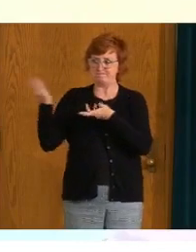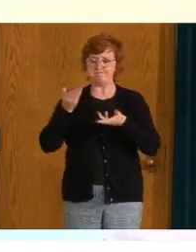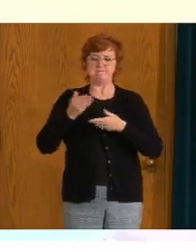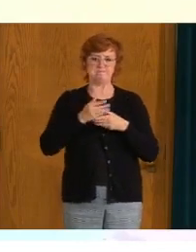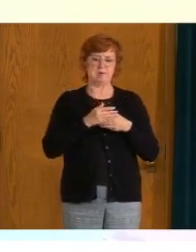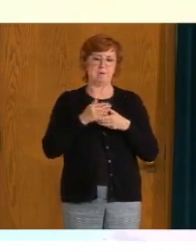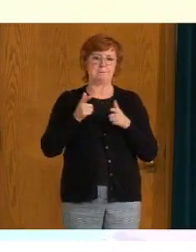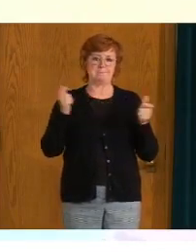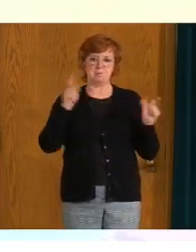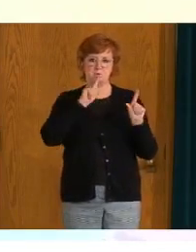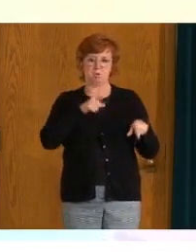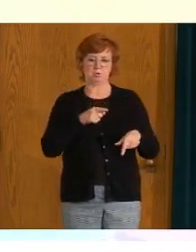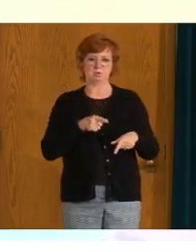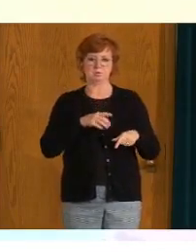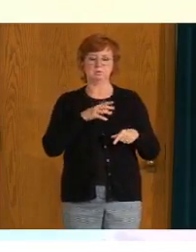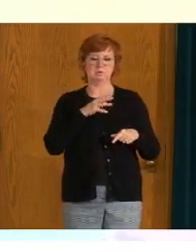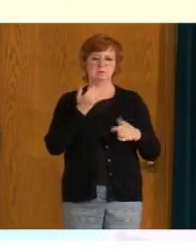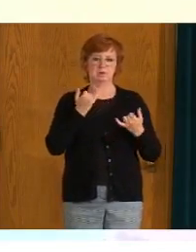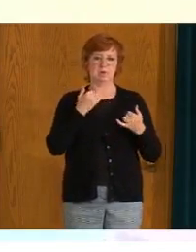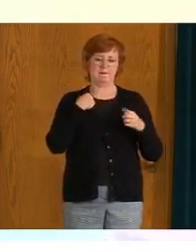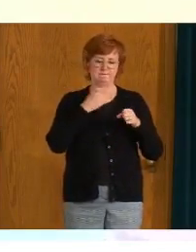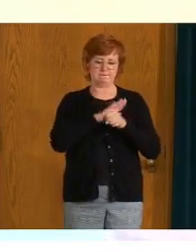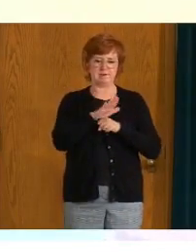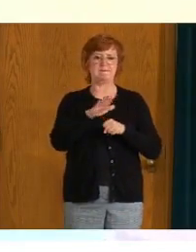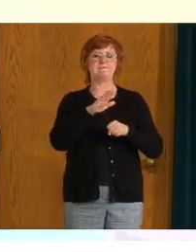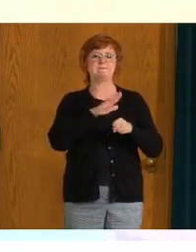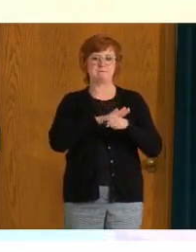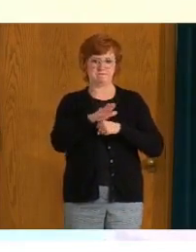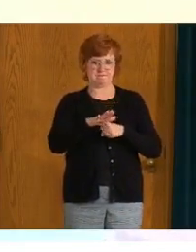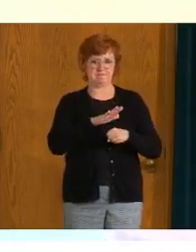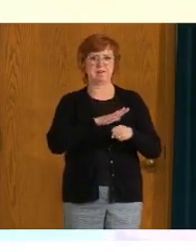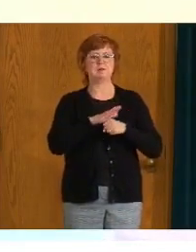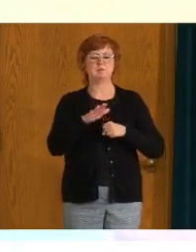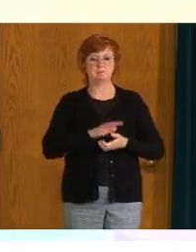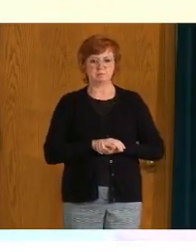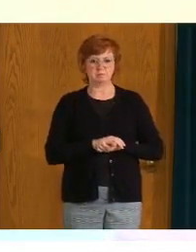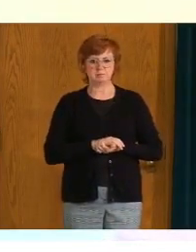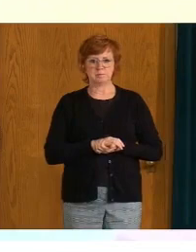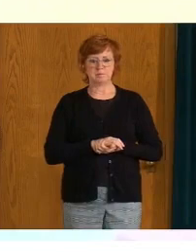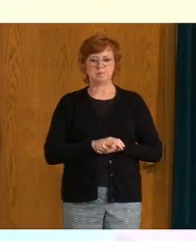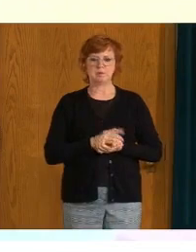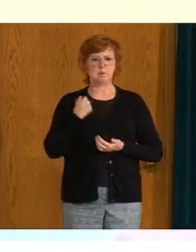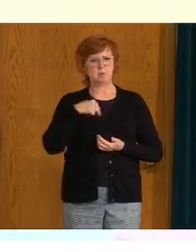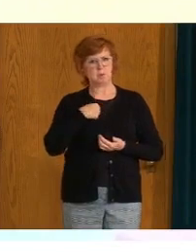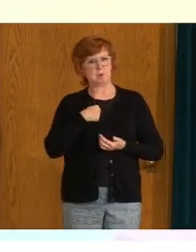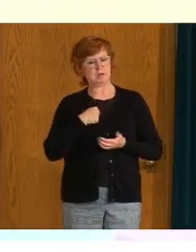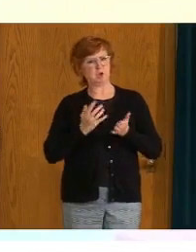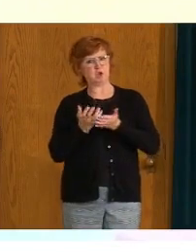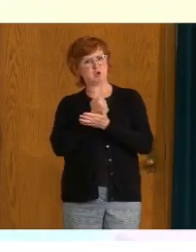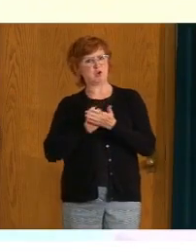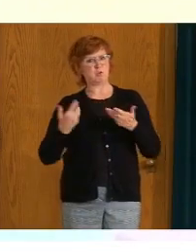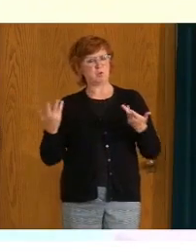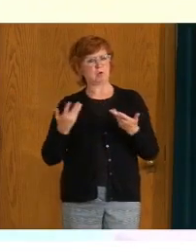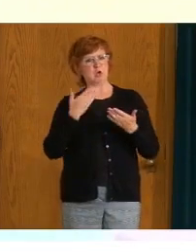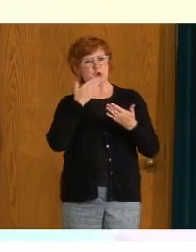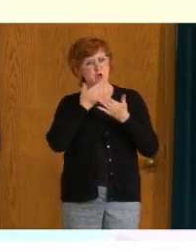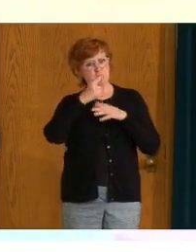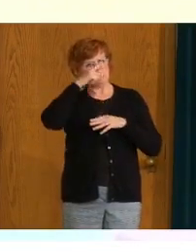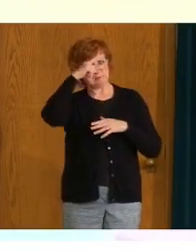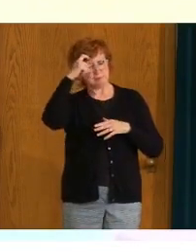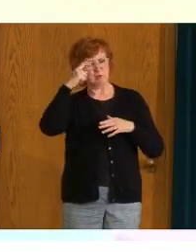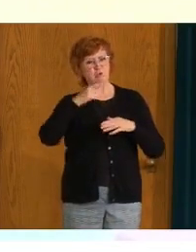lots of opportunities to get vaccinated. And I think we really owe it to ourselves to have a great summer and a great fall, to really roll up our